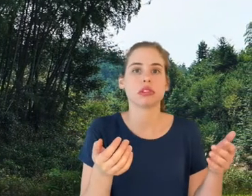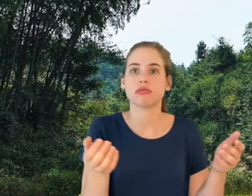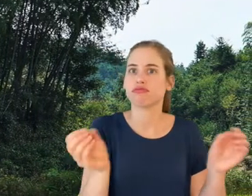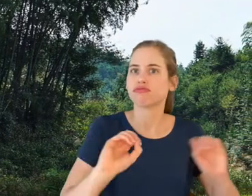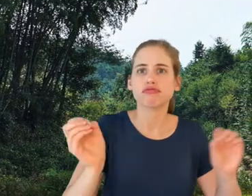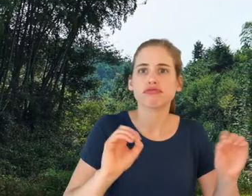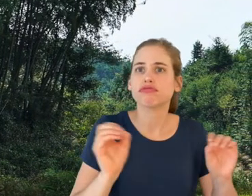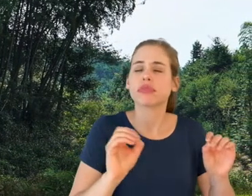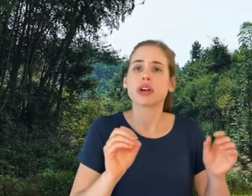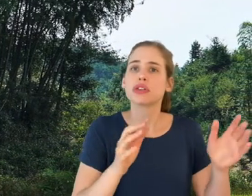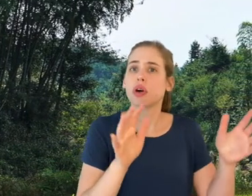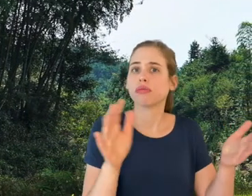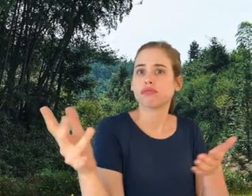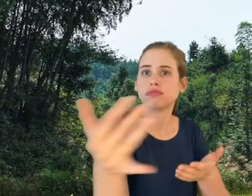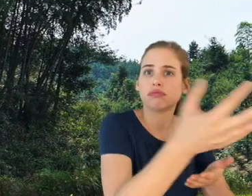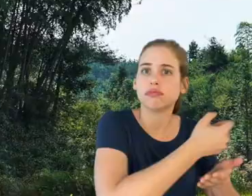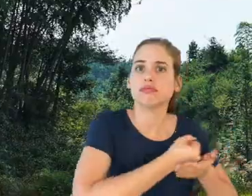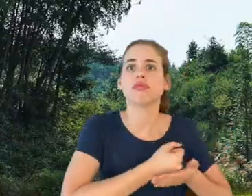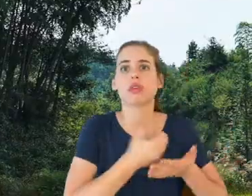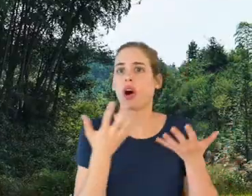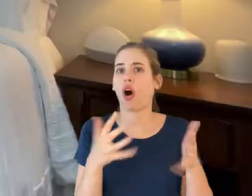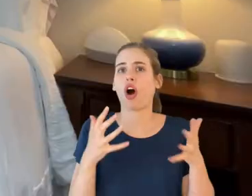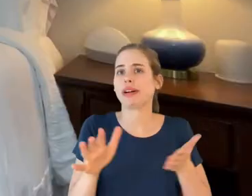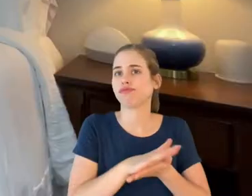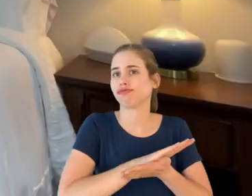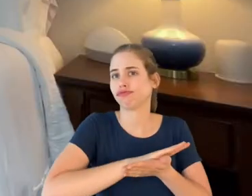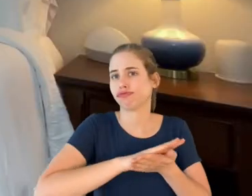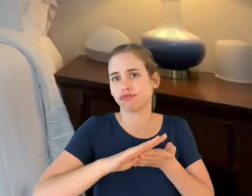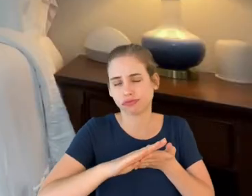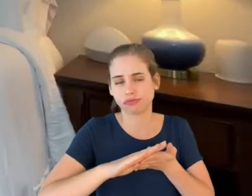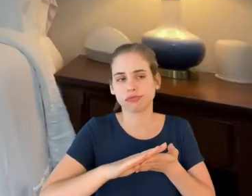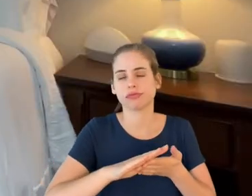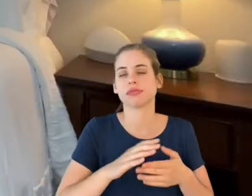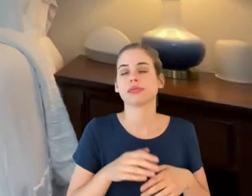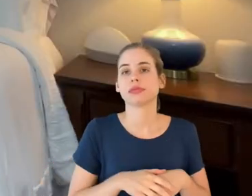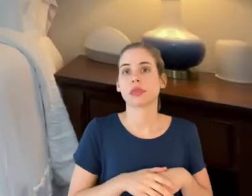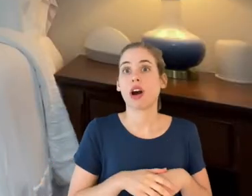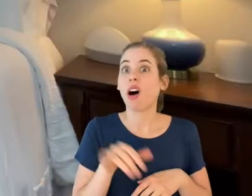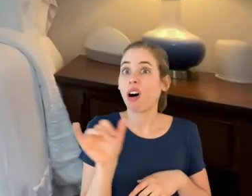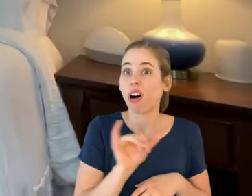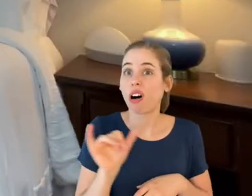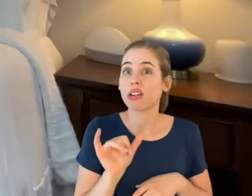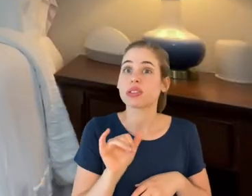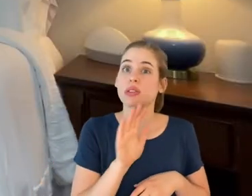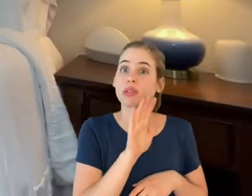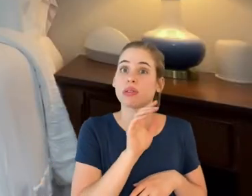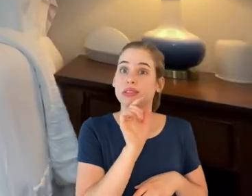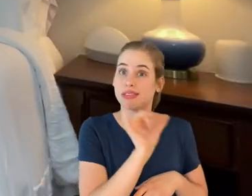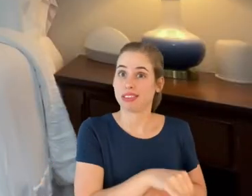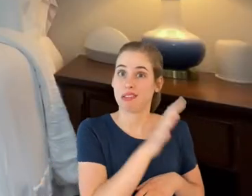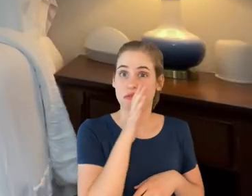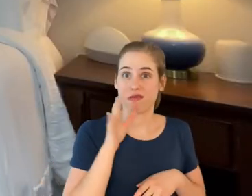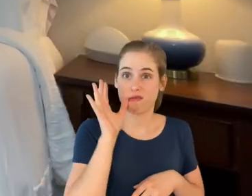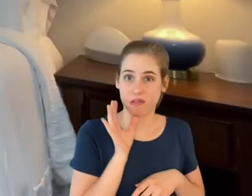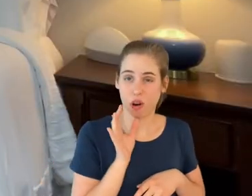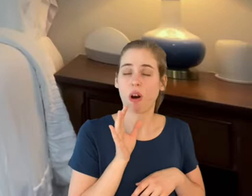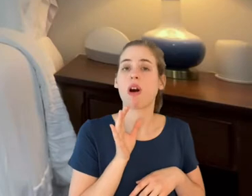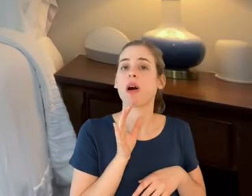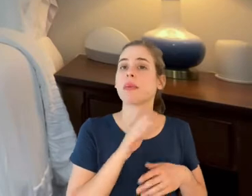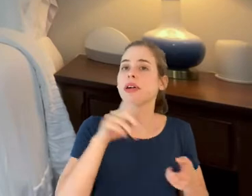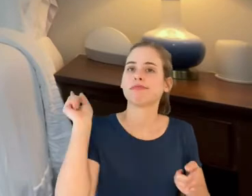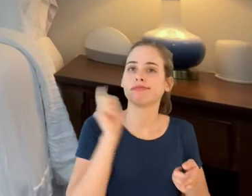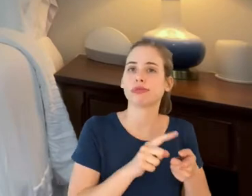something that's really clean when it comes into your home. The farms also use a lot of reusable packaging, so they're also lowering